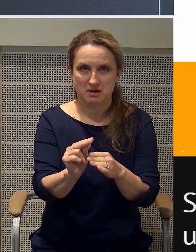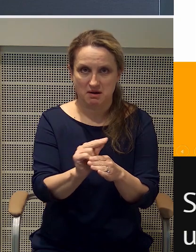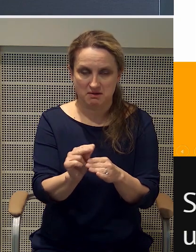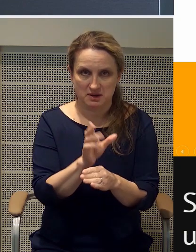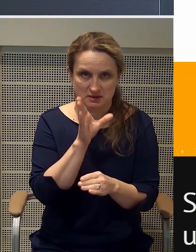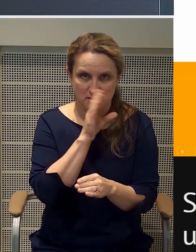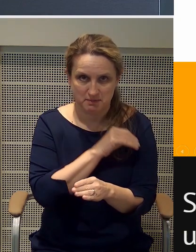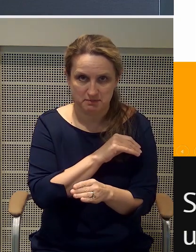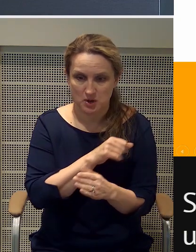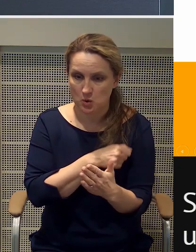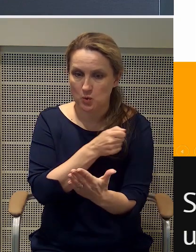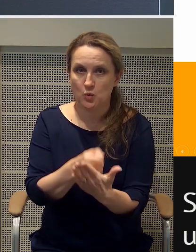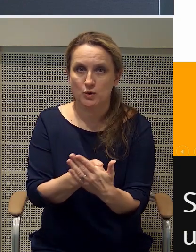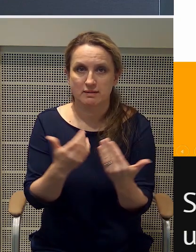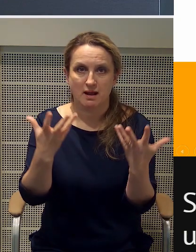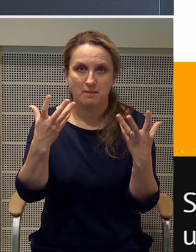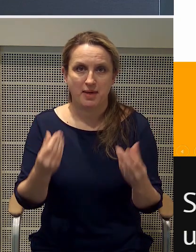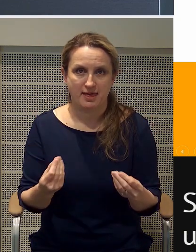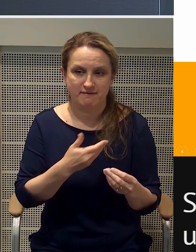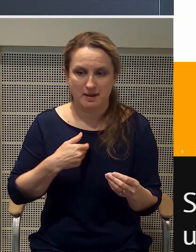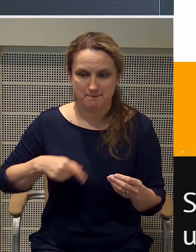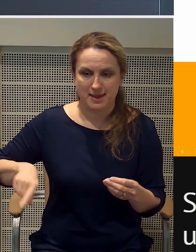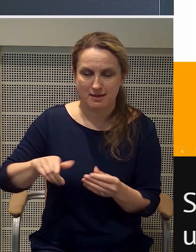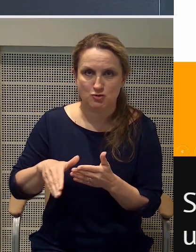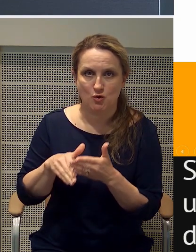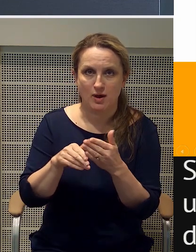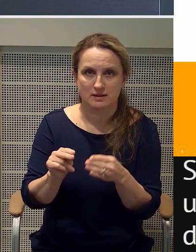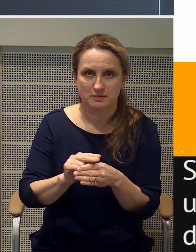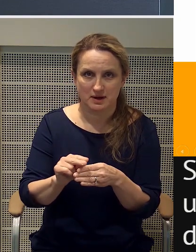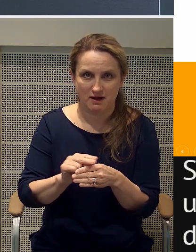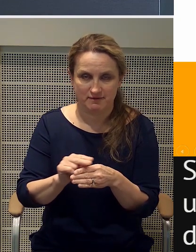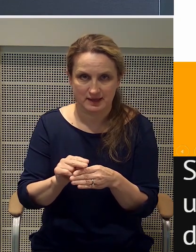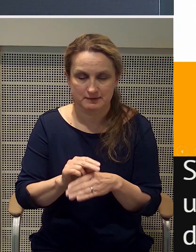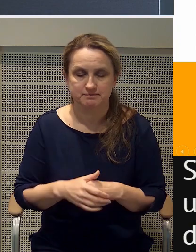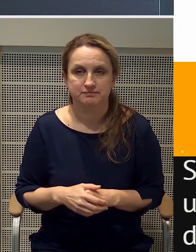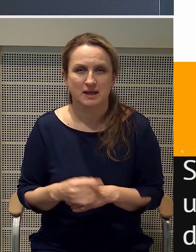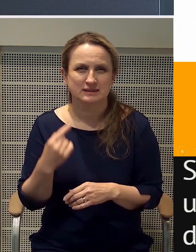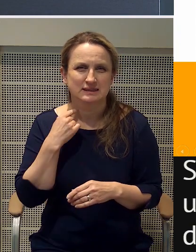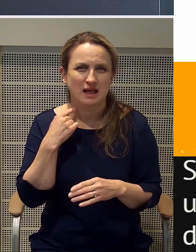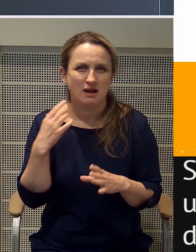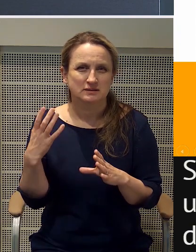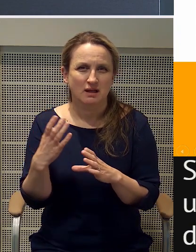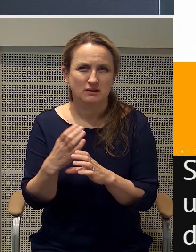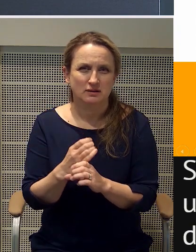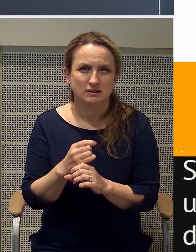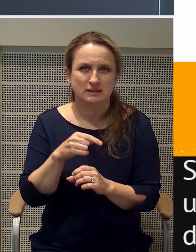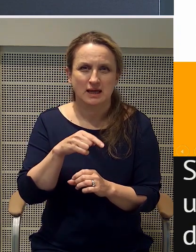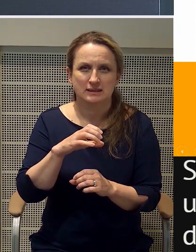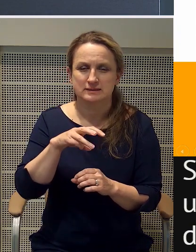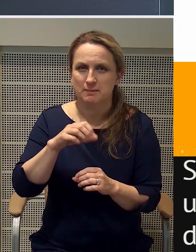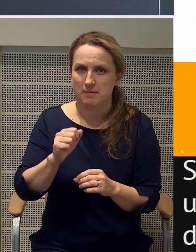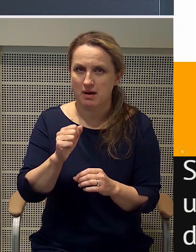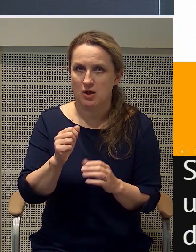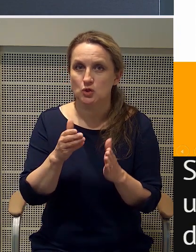that simultaneously got the same diagnosis. And until today, we are supporting them with